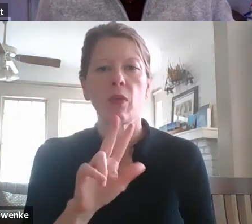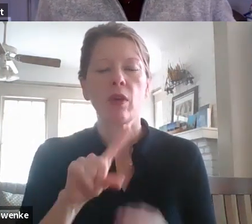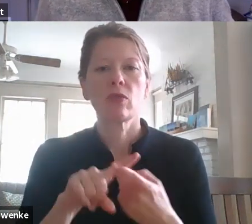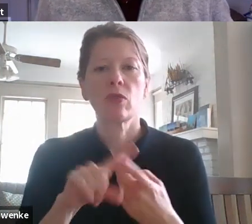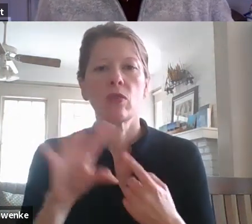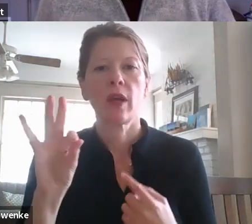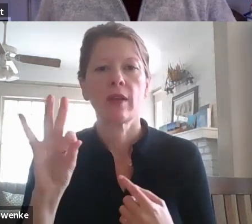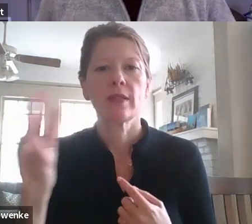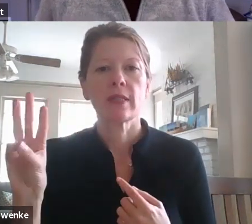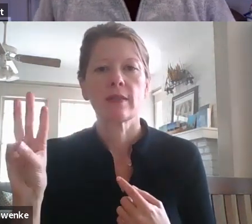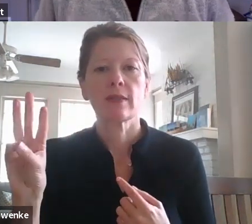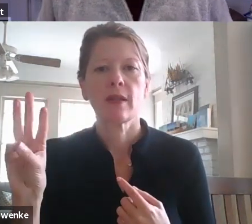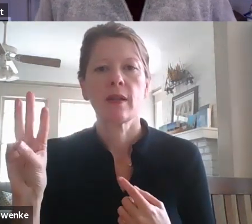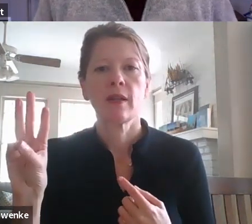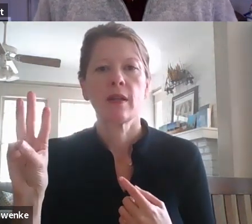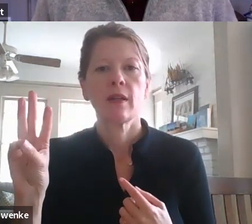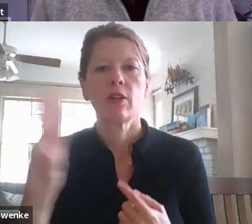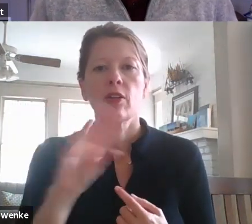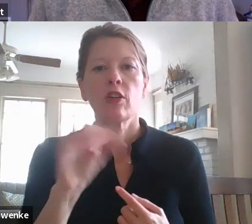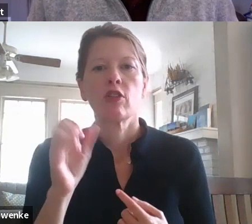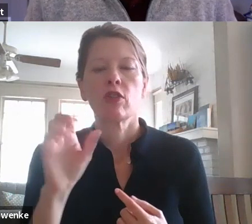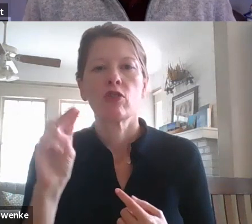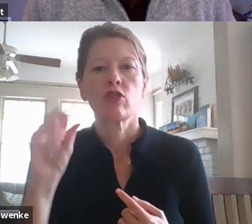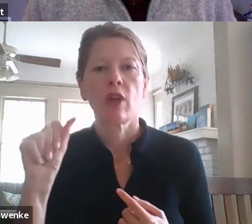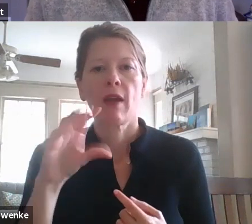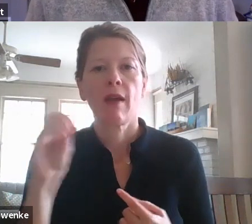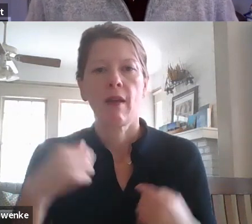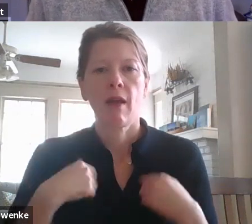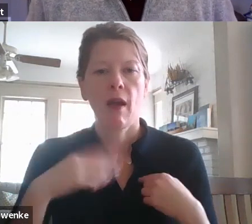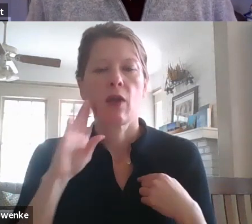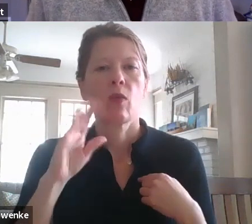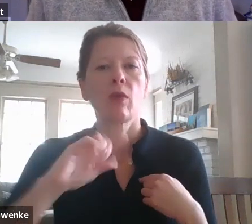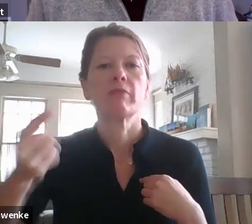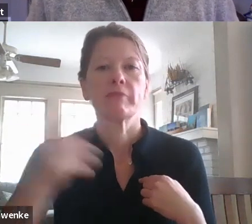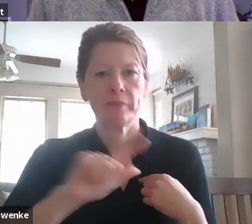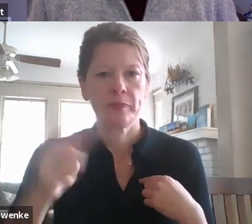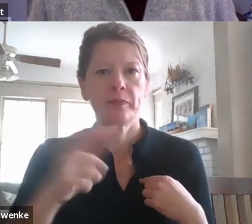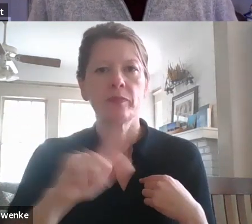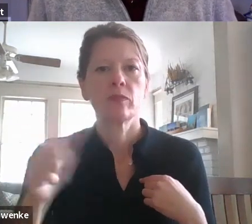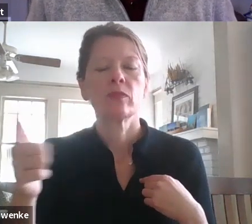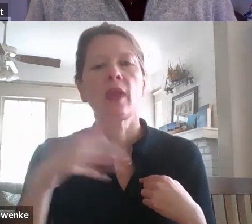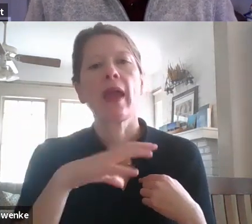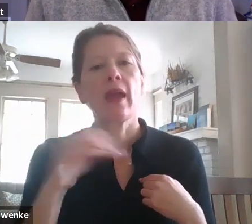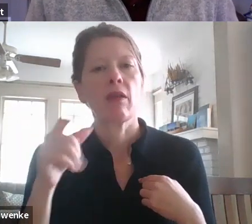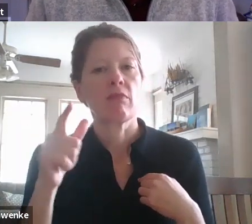96. Jenna and I will say them responsively and invite you to join